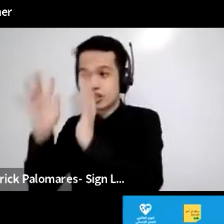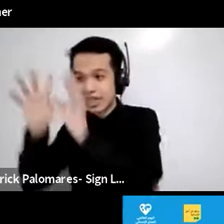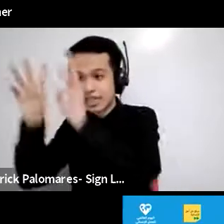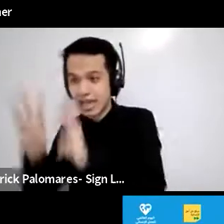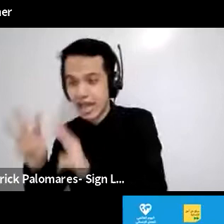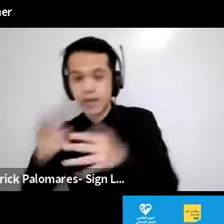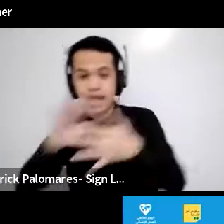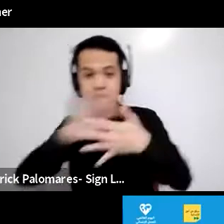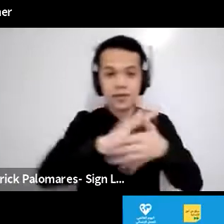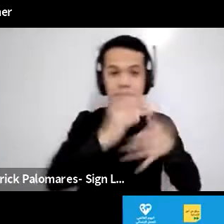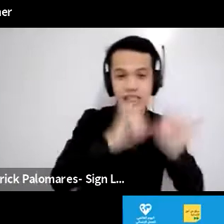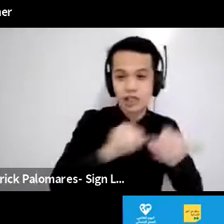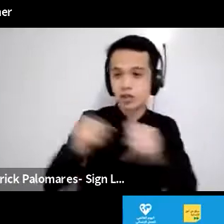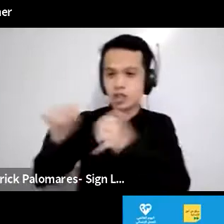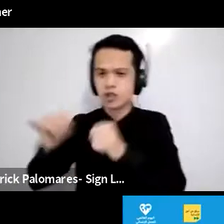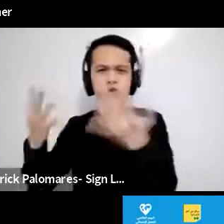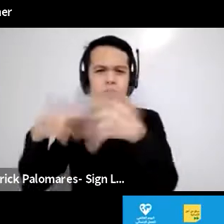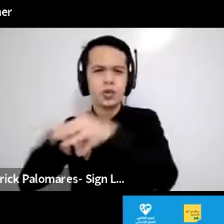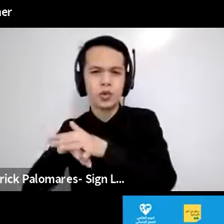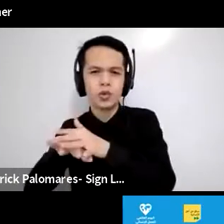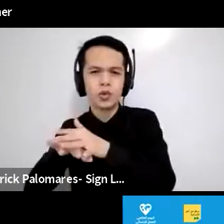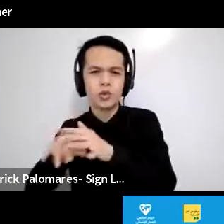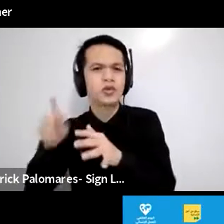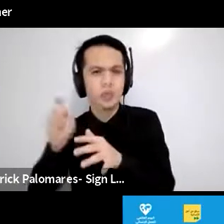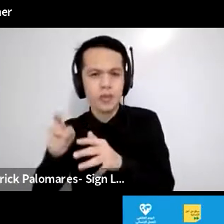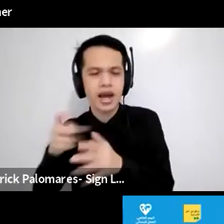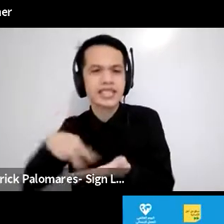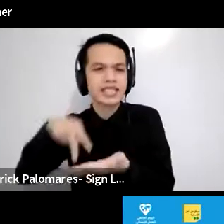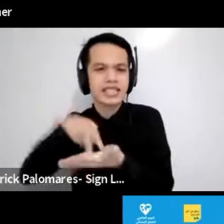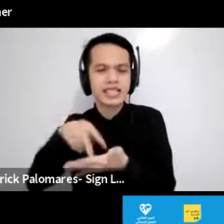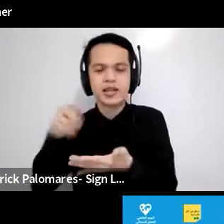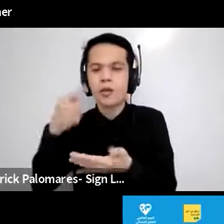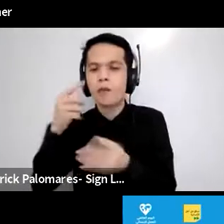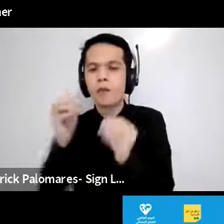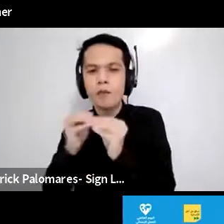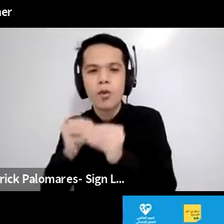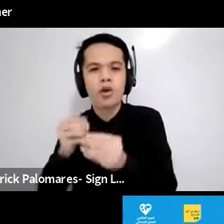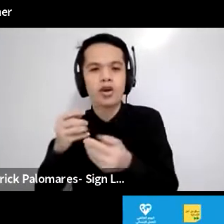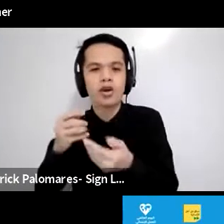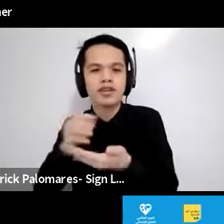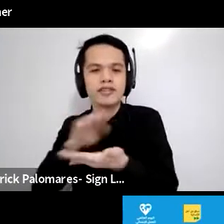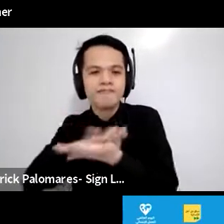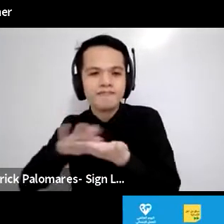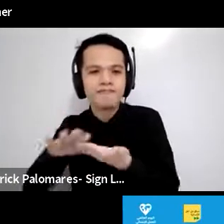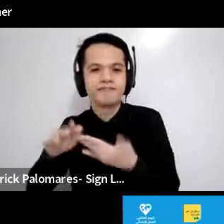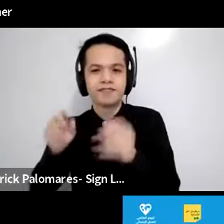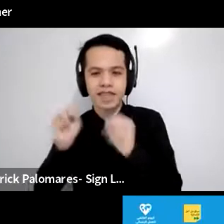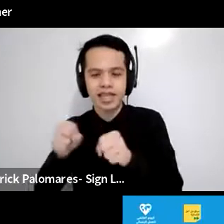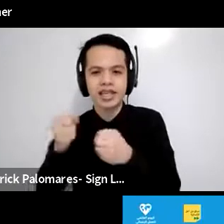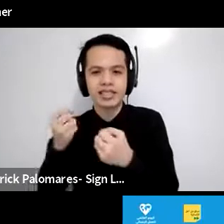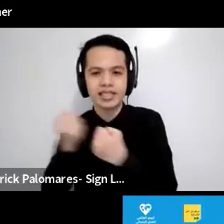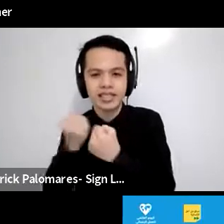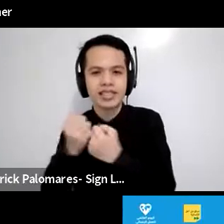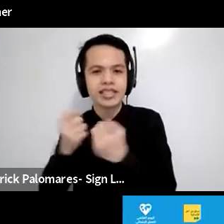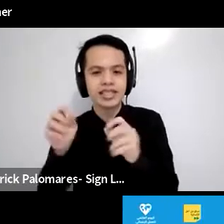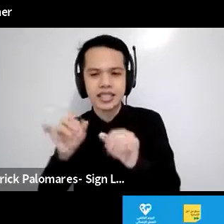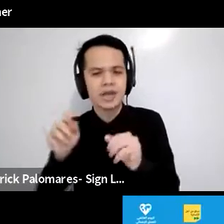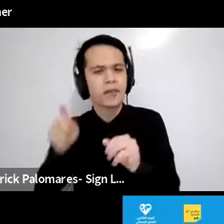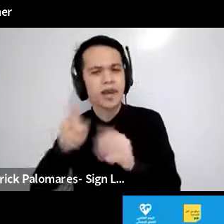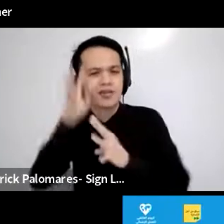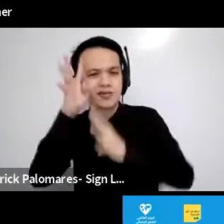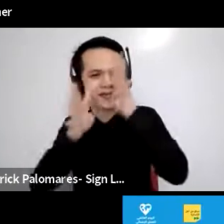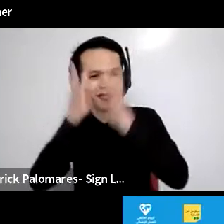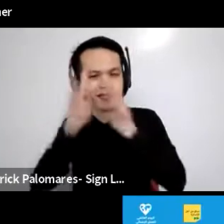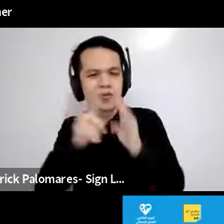campaign for COVID pandemic recovery that's green and sustainable. It was definitely very difficult. We had to get really creative, going